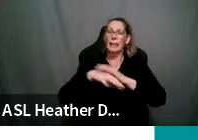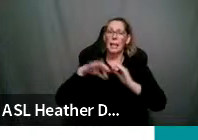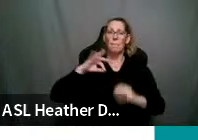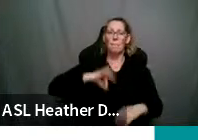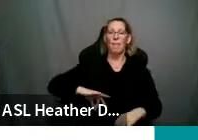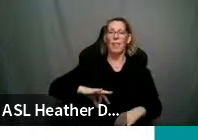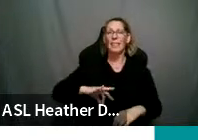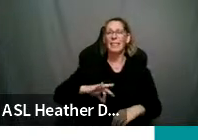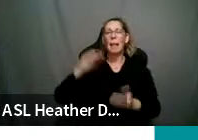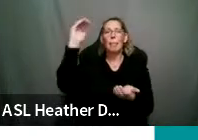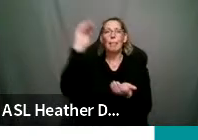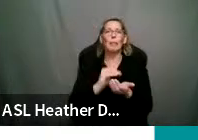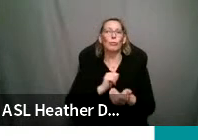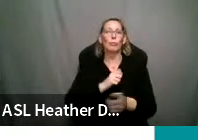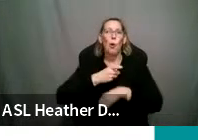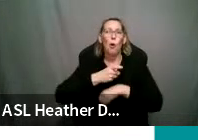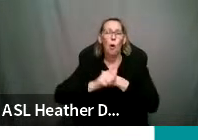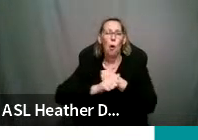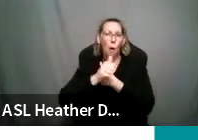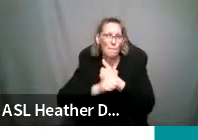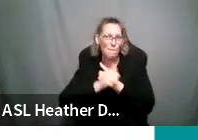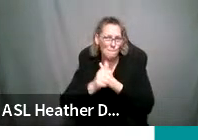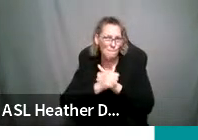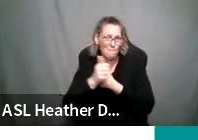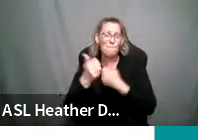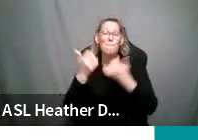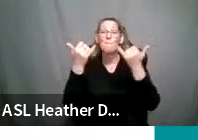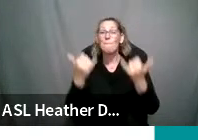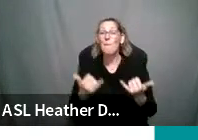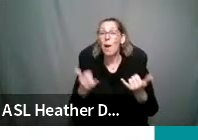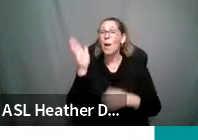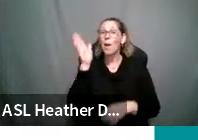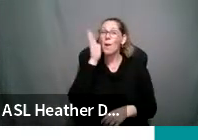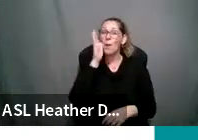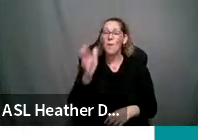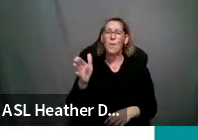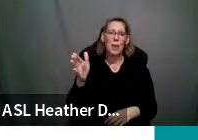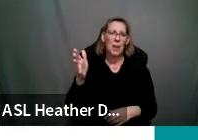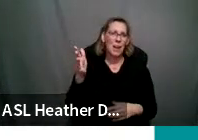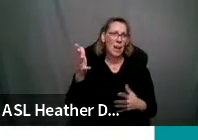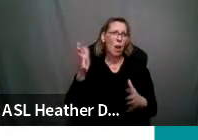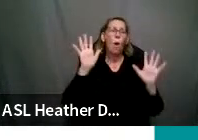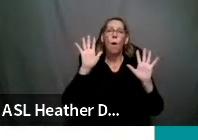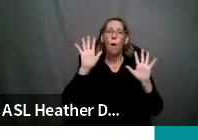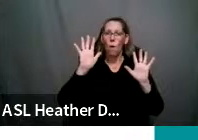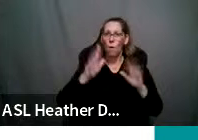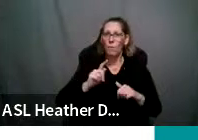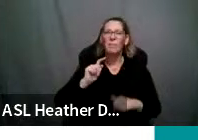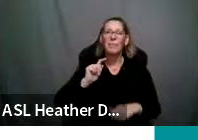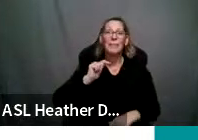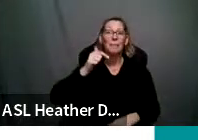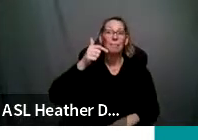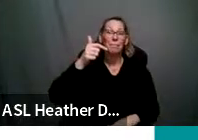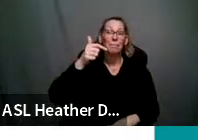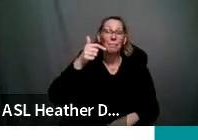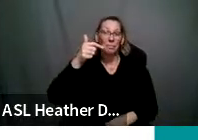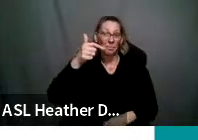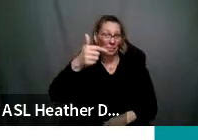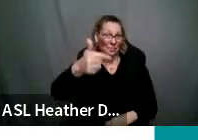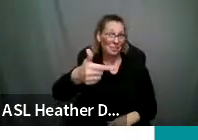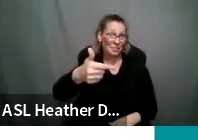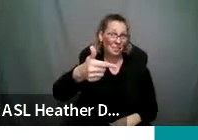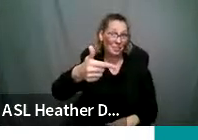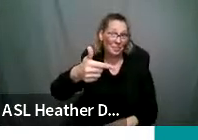harm. And with that, I think, we're going to look at findings